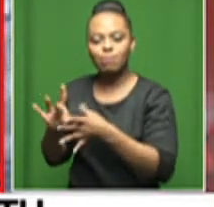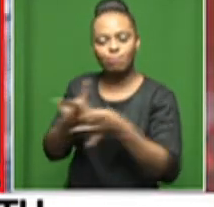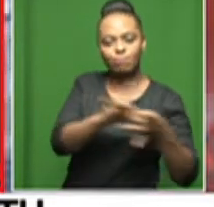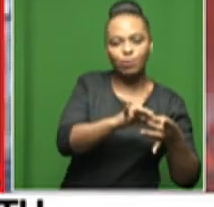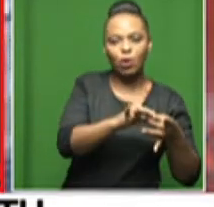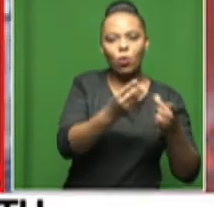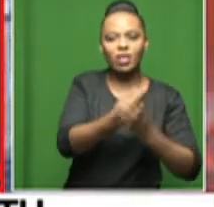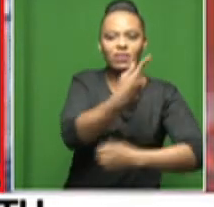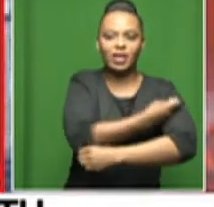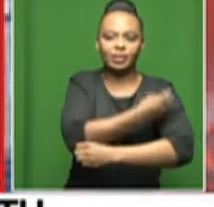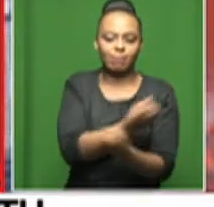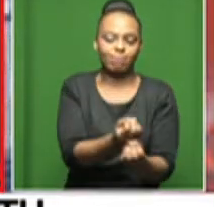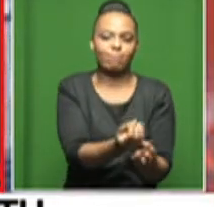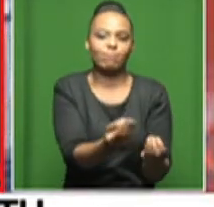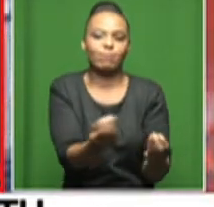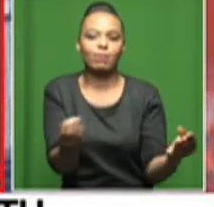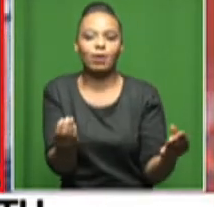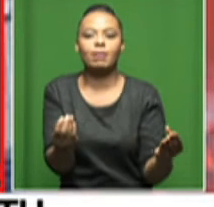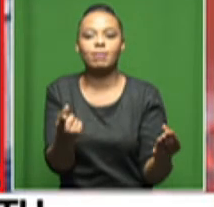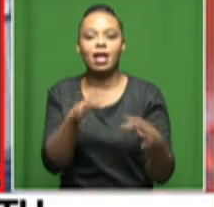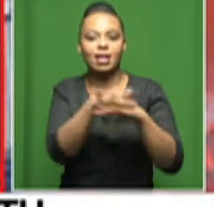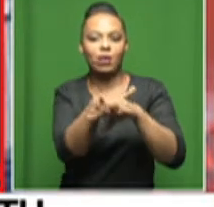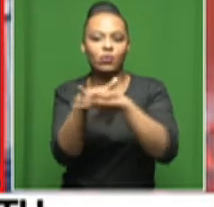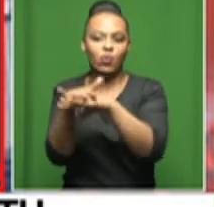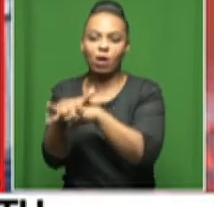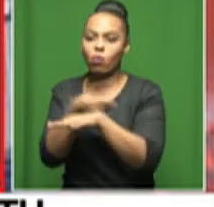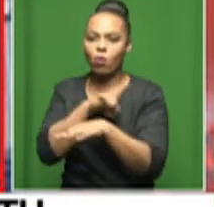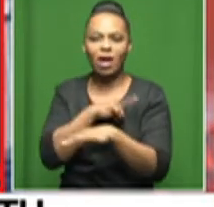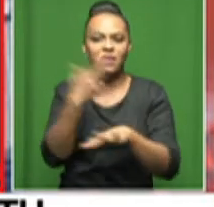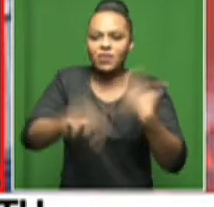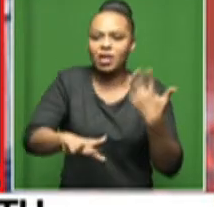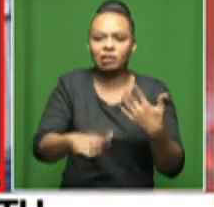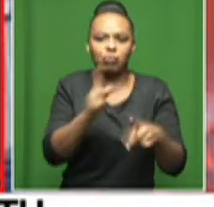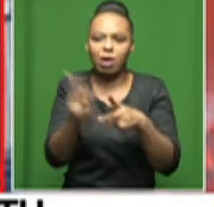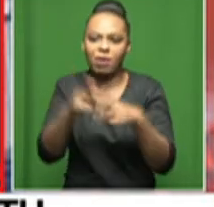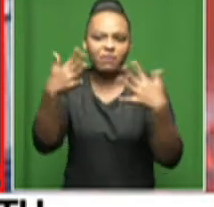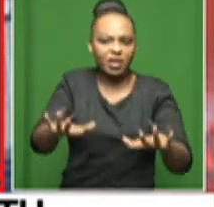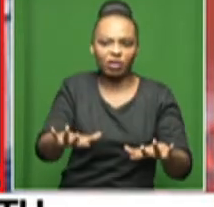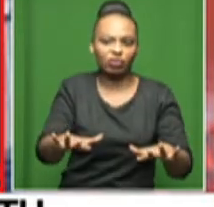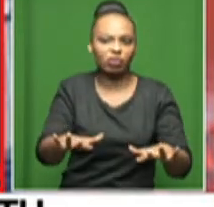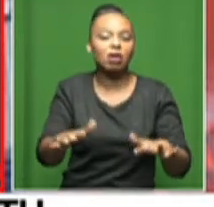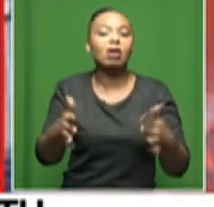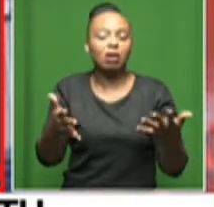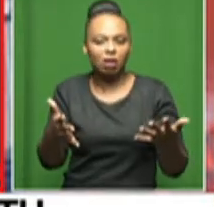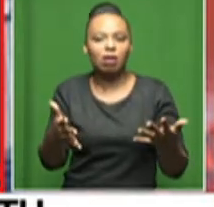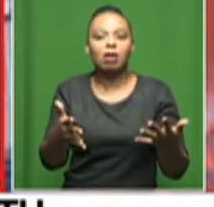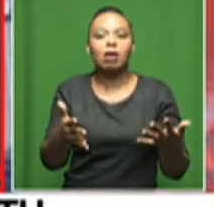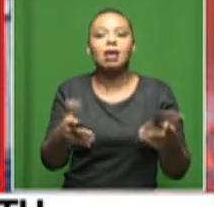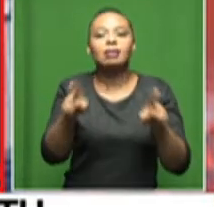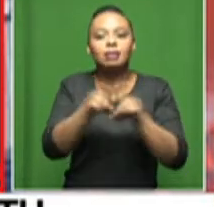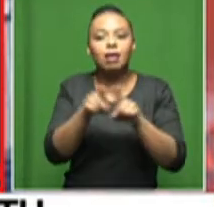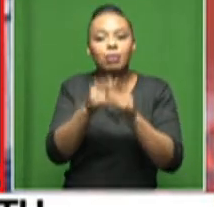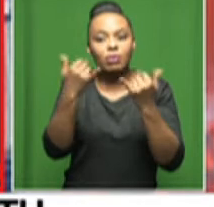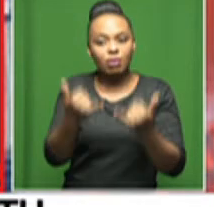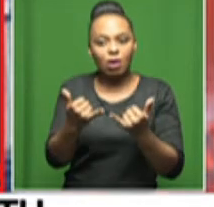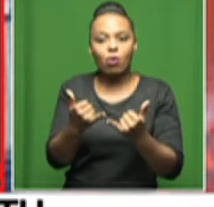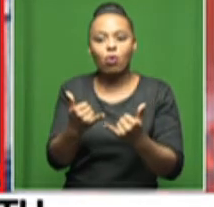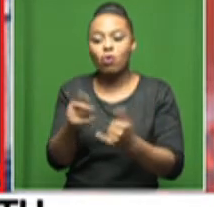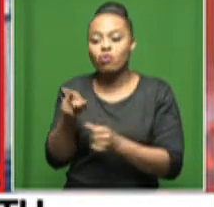vaccine rollout network that we had already created. Between the two, There will therefore be